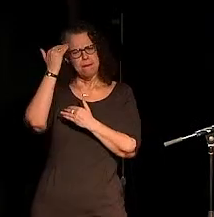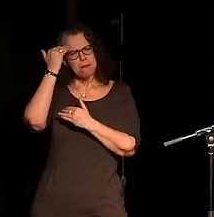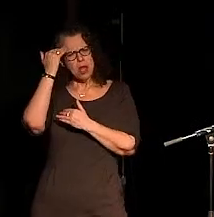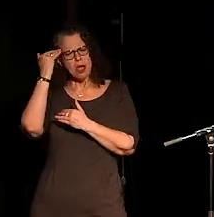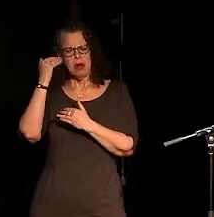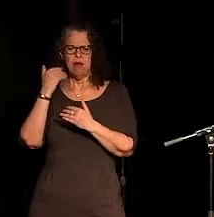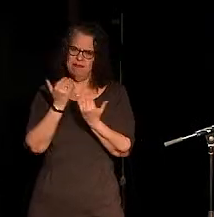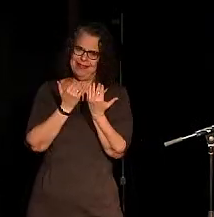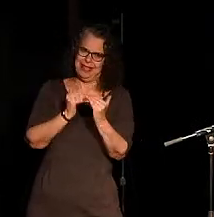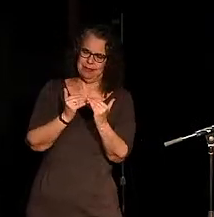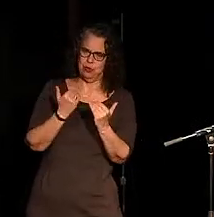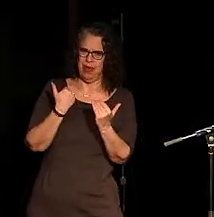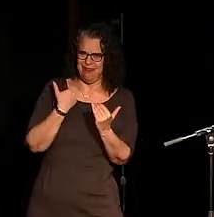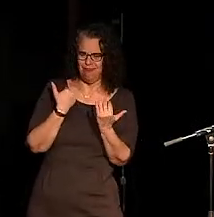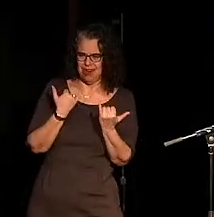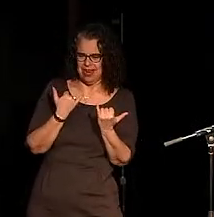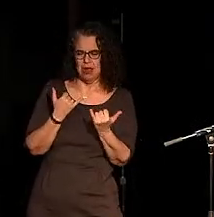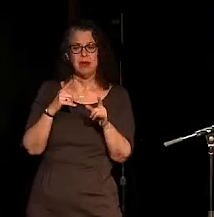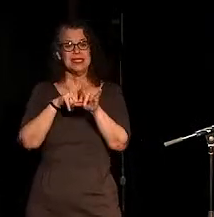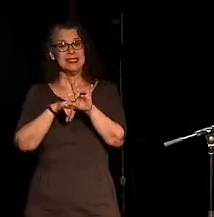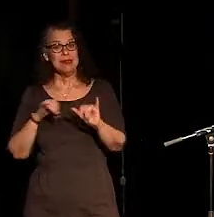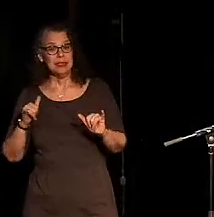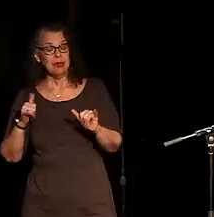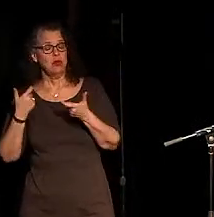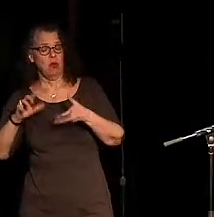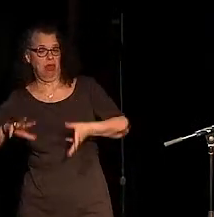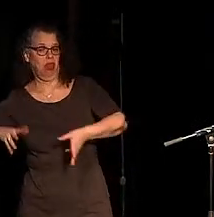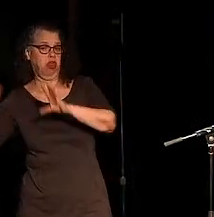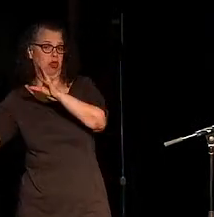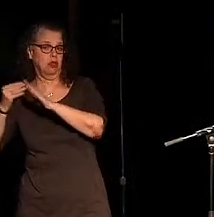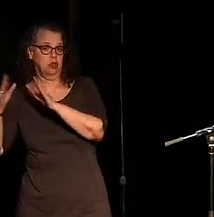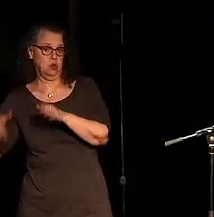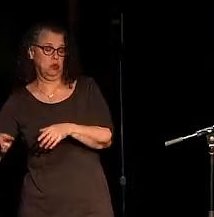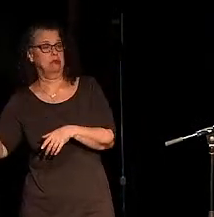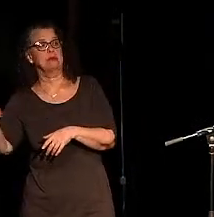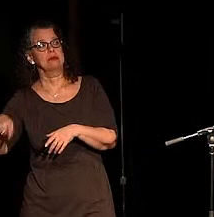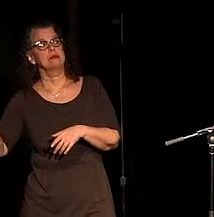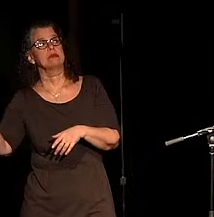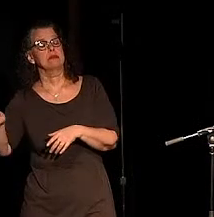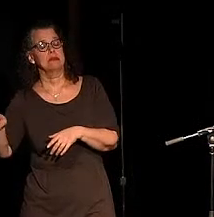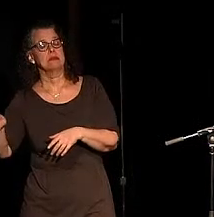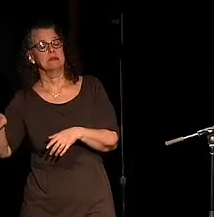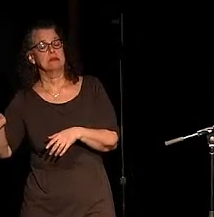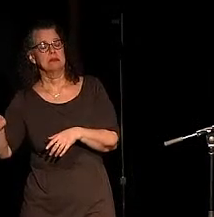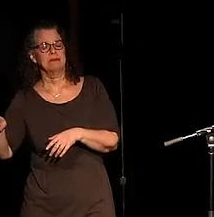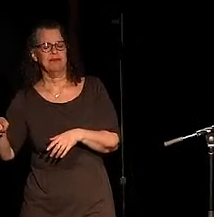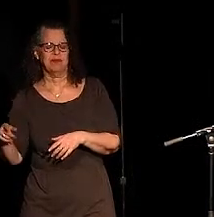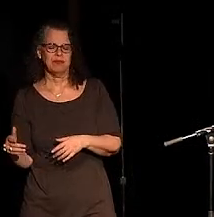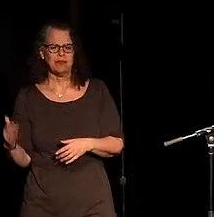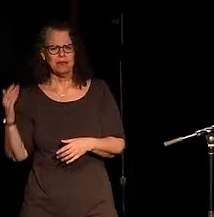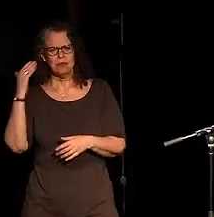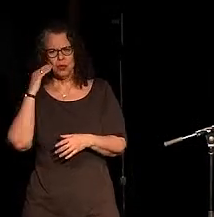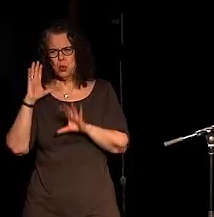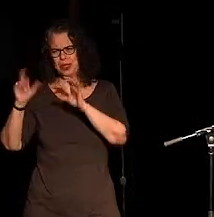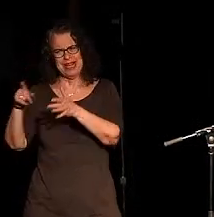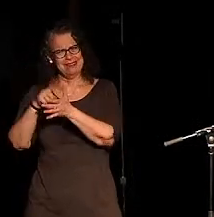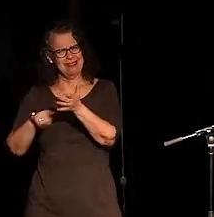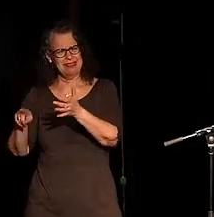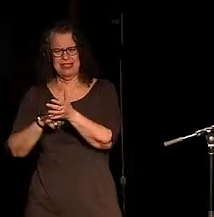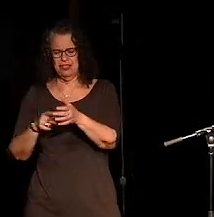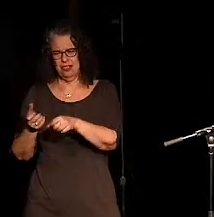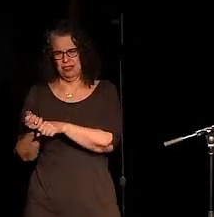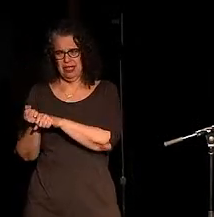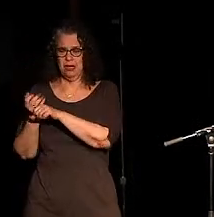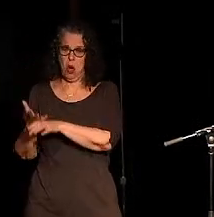the constraints that we're under, but we also don't want to be disruptive to students. And we know that a class cancellation can